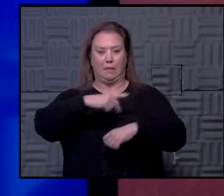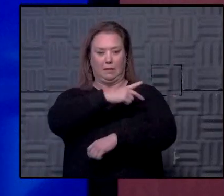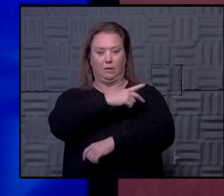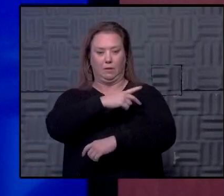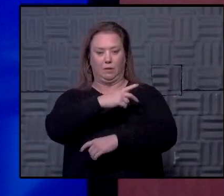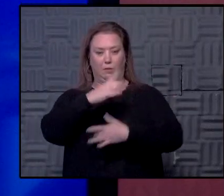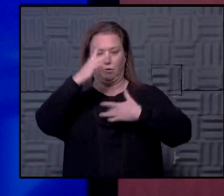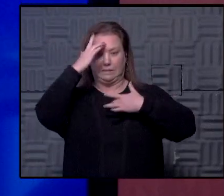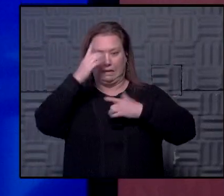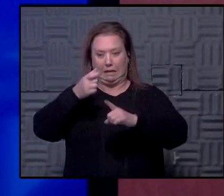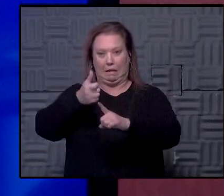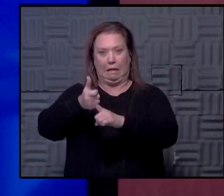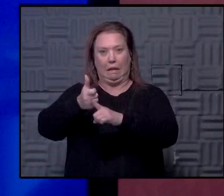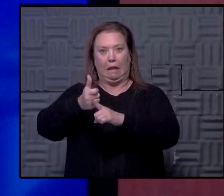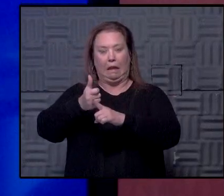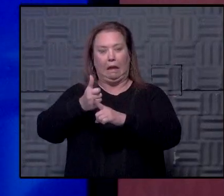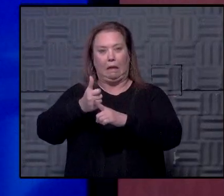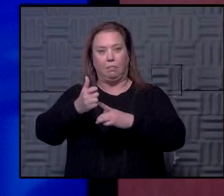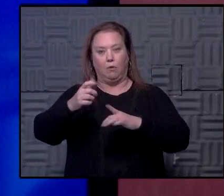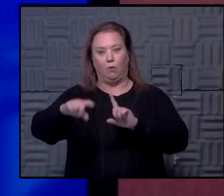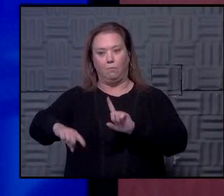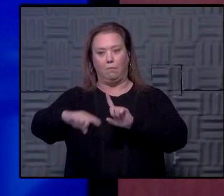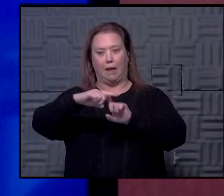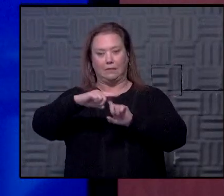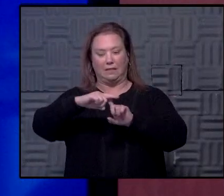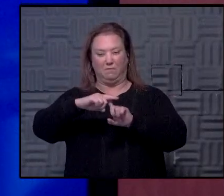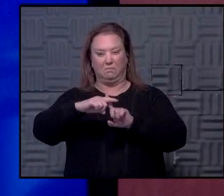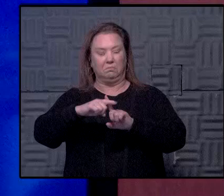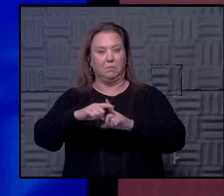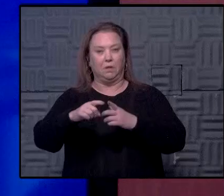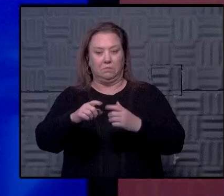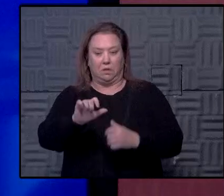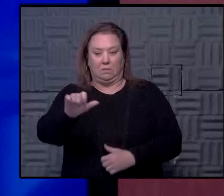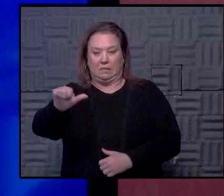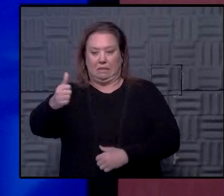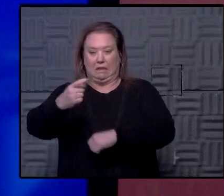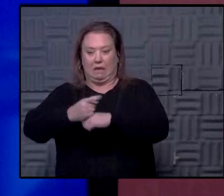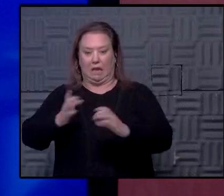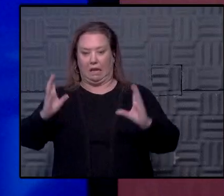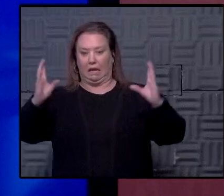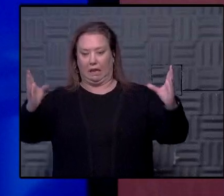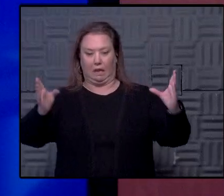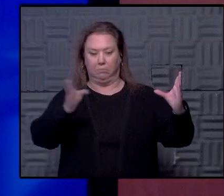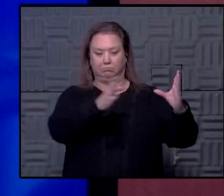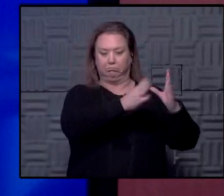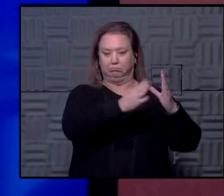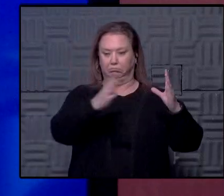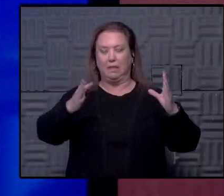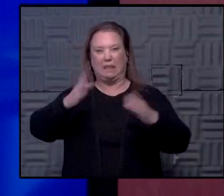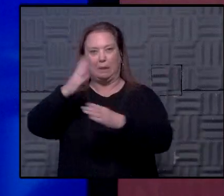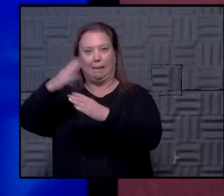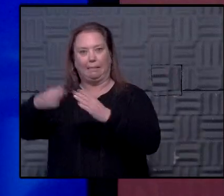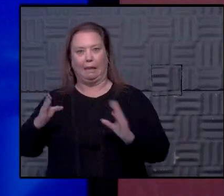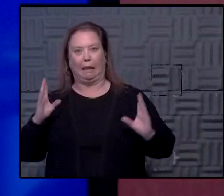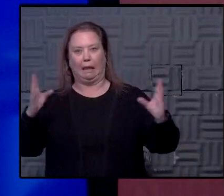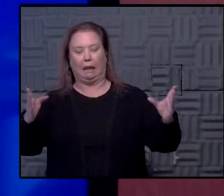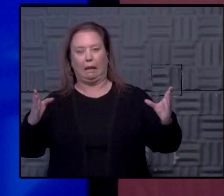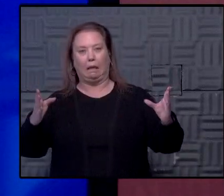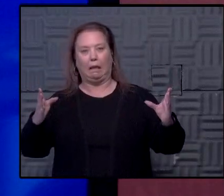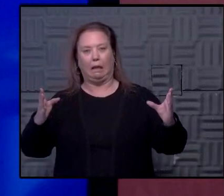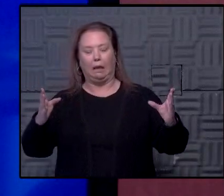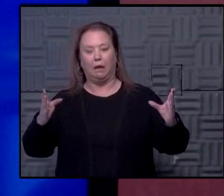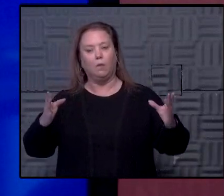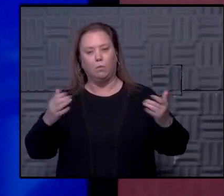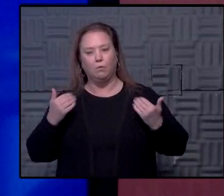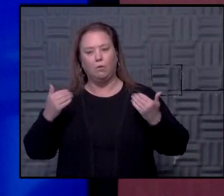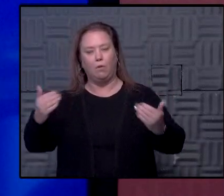them and they're positive. They've been sick for 10 days. They may be at the end of their actual transmission part of their illness, where they can communicate it to others. But we're